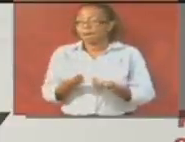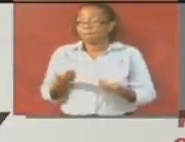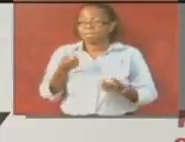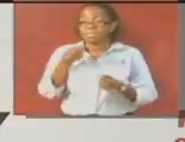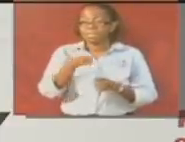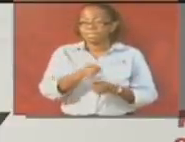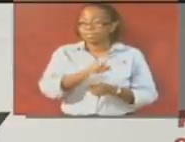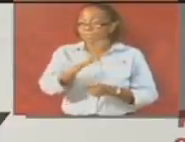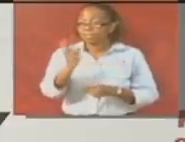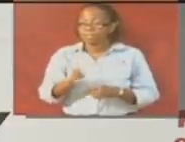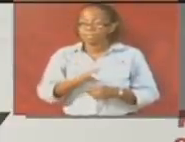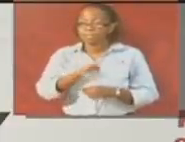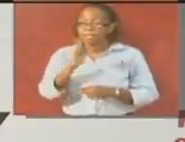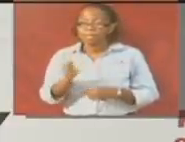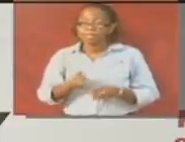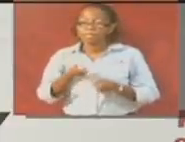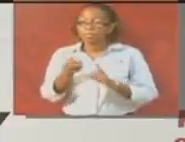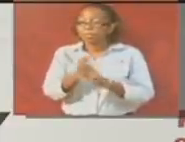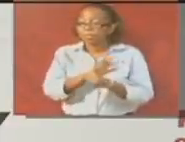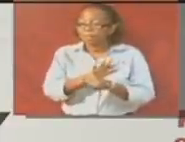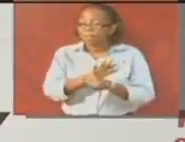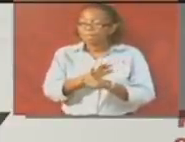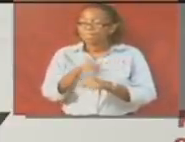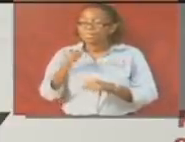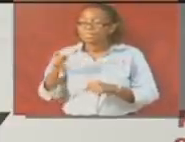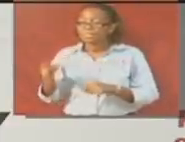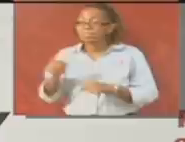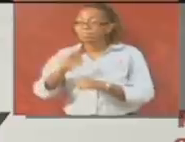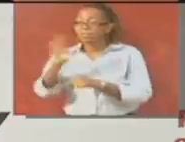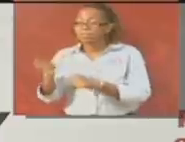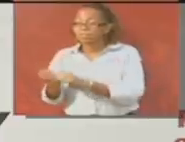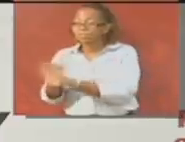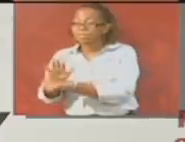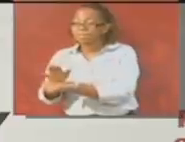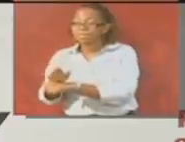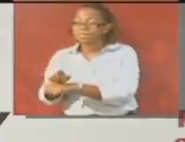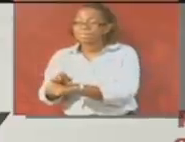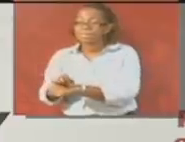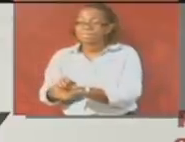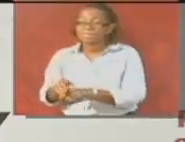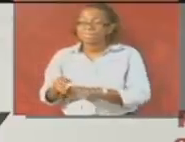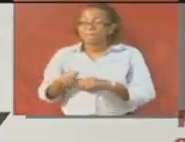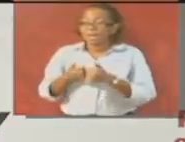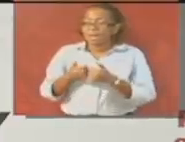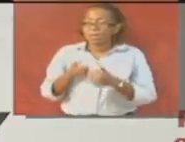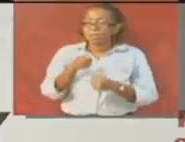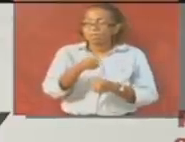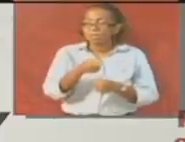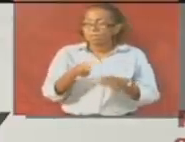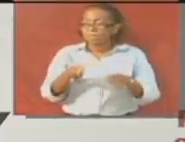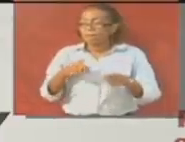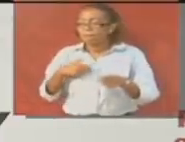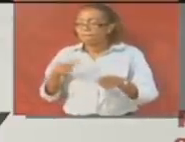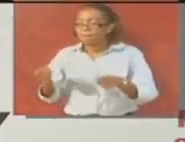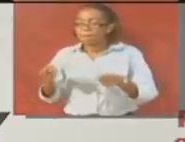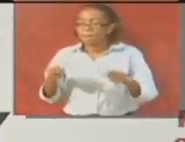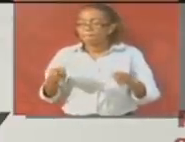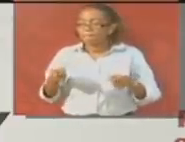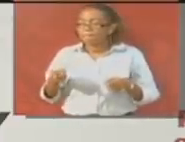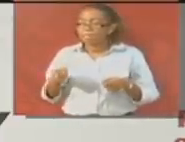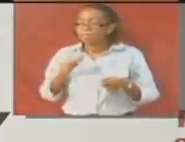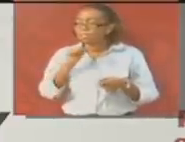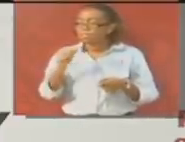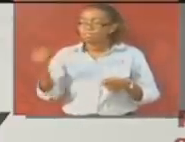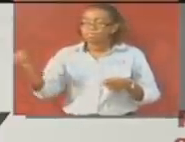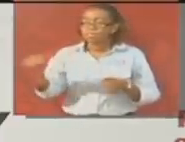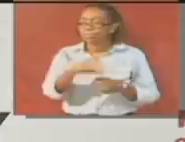or encounter, there hasn't been any difficulty in stating that the variant itself is known